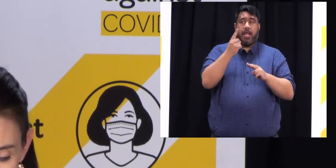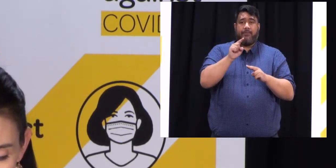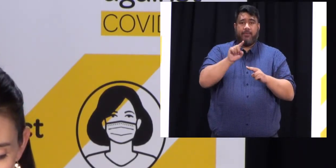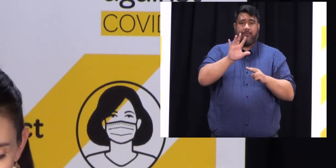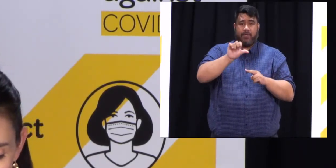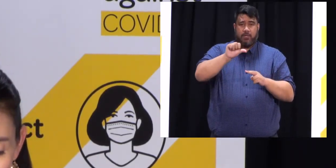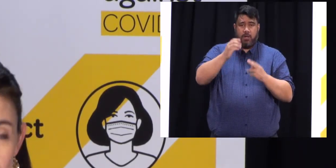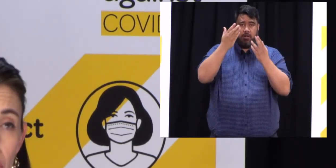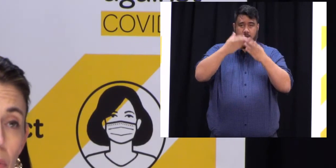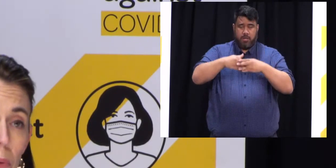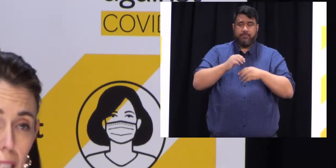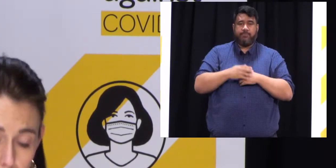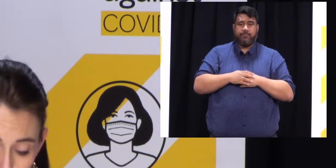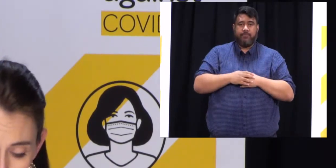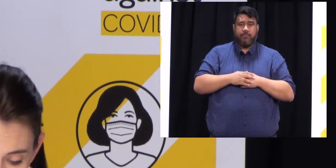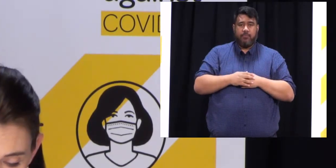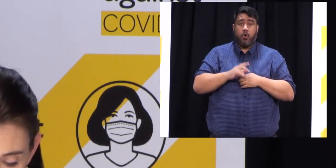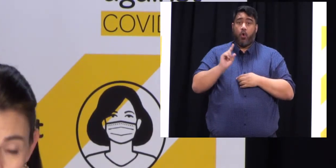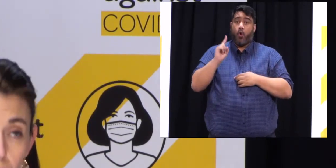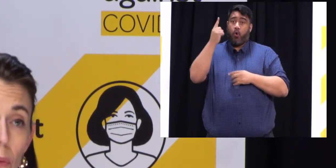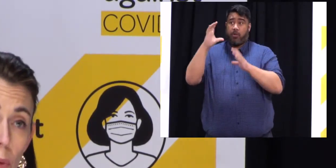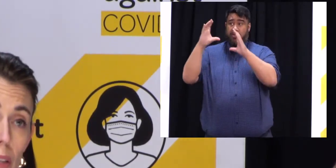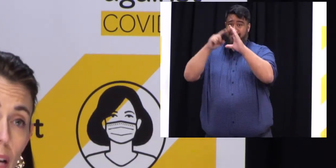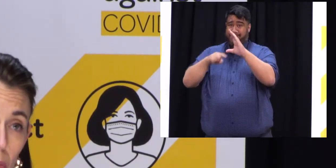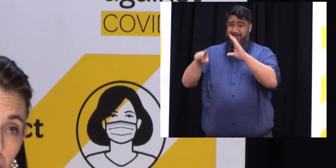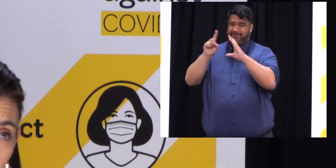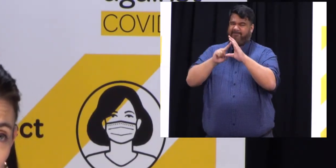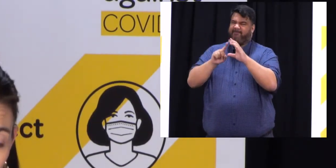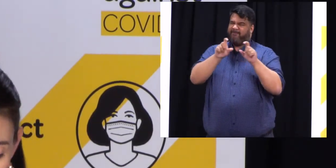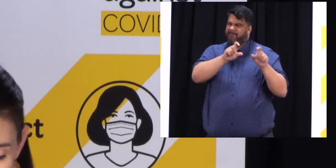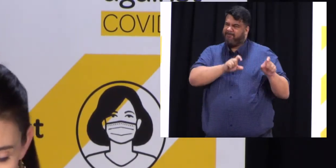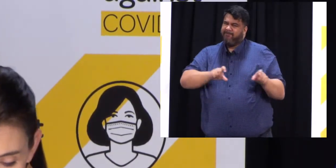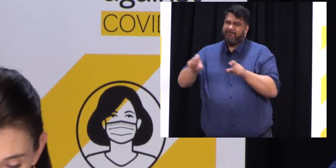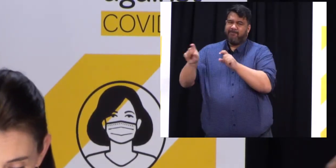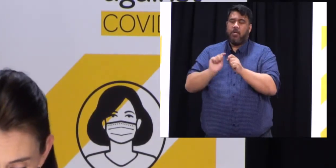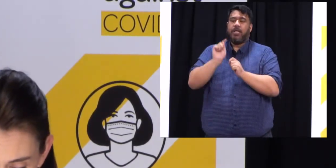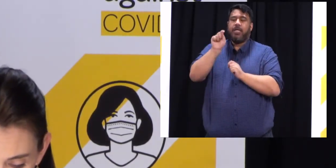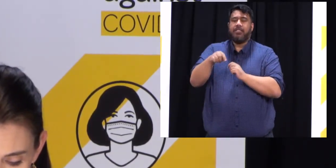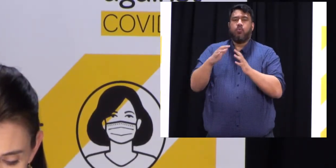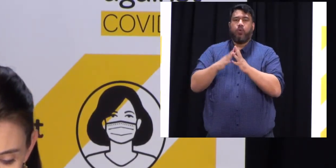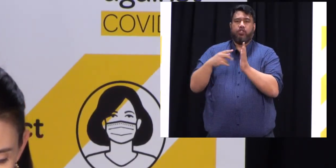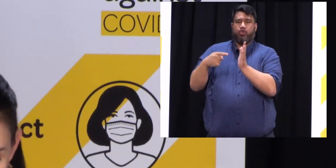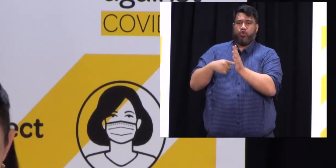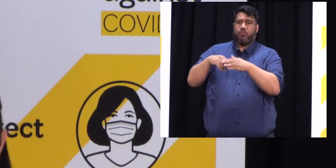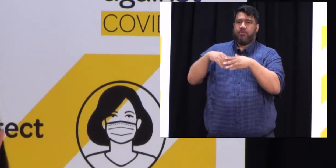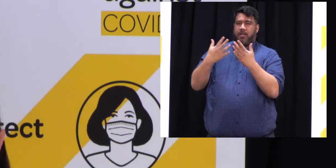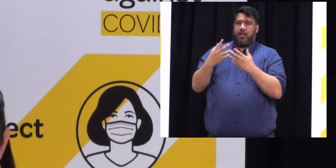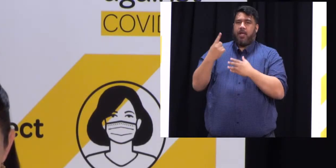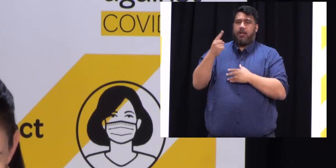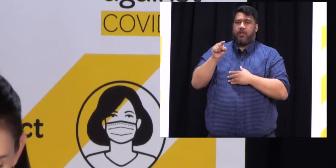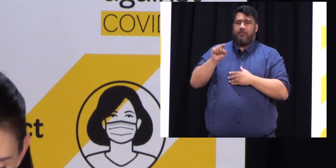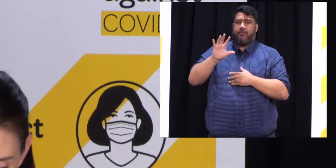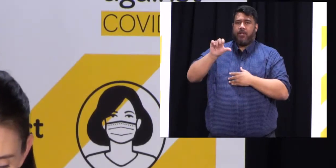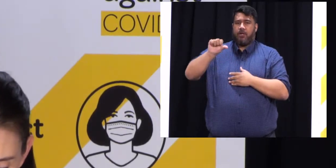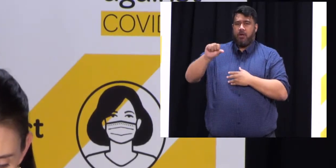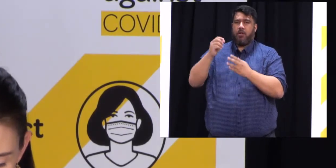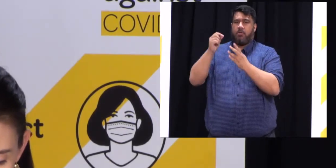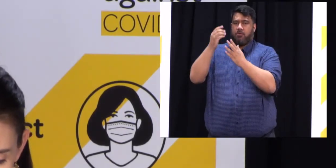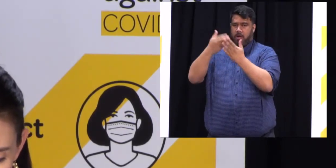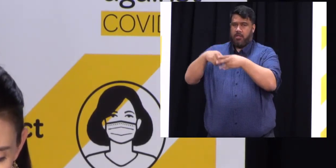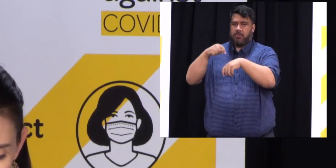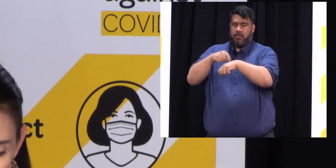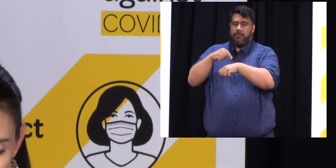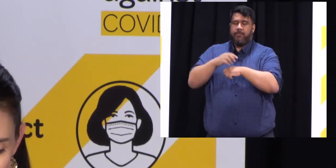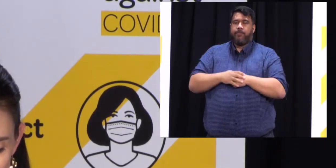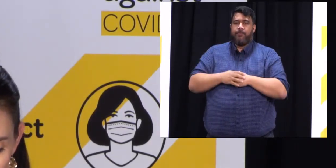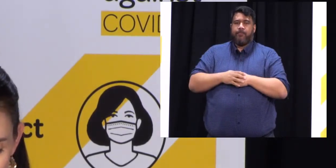stay at level 4 until next Tuesday with a review the day prior. This gives us the chance to consider as often as we